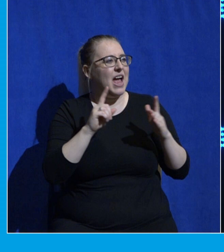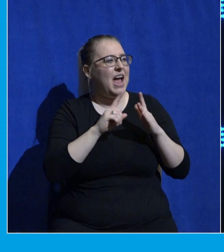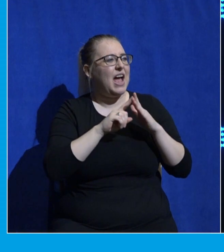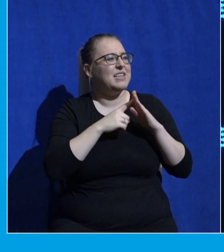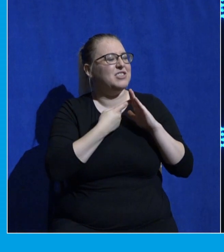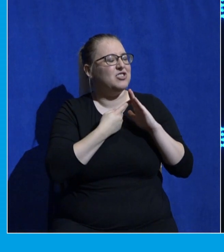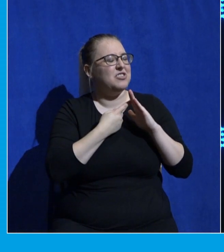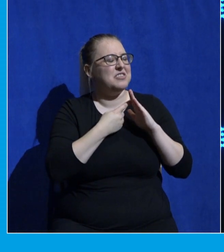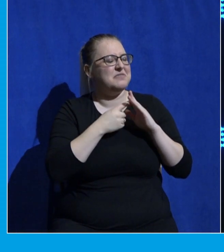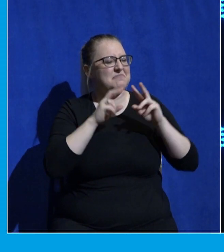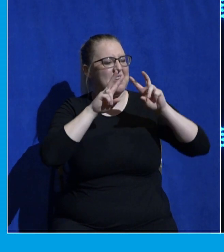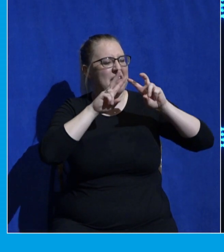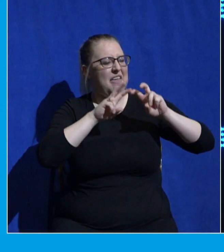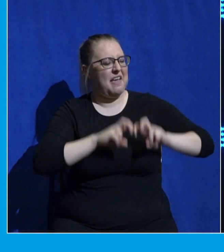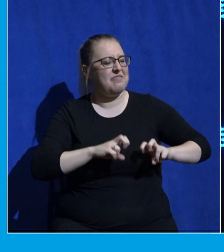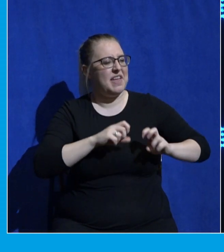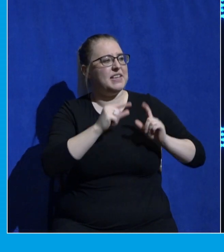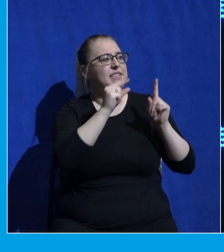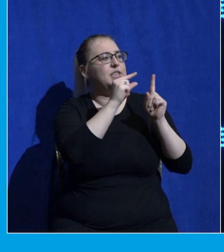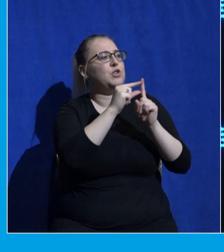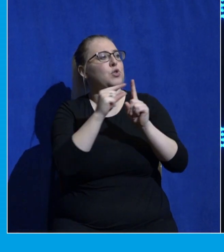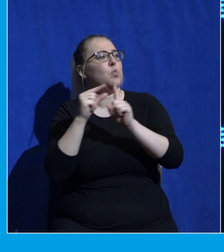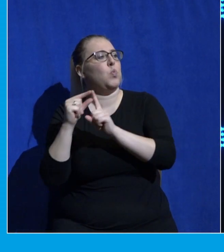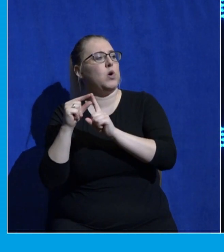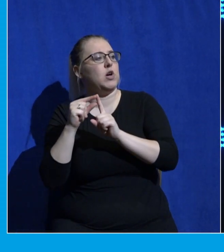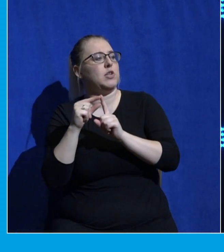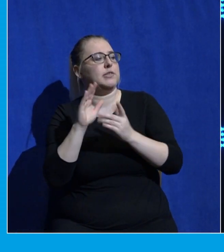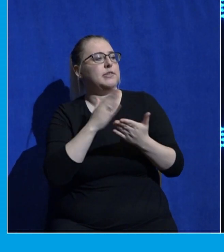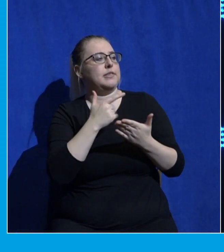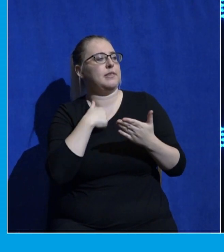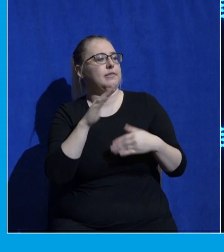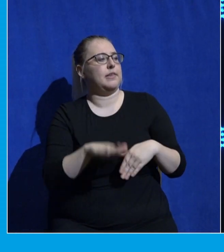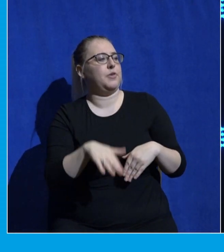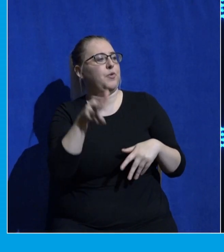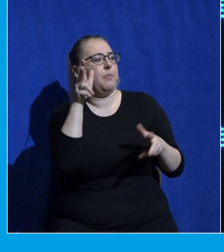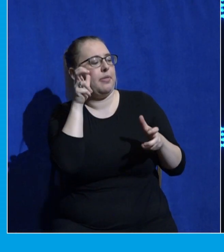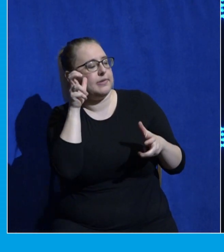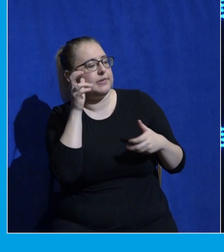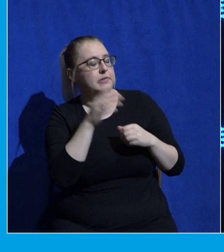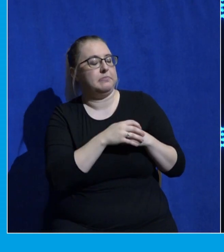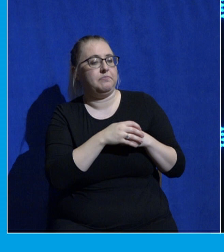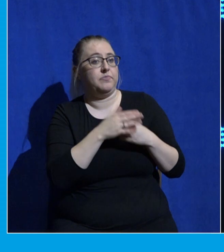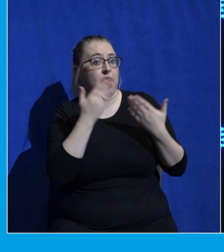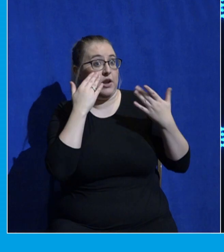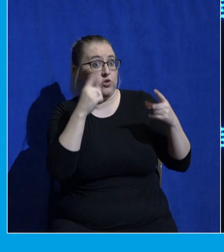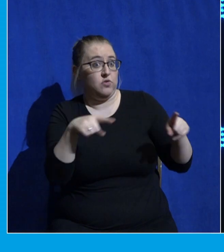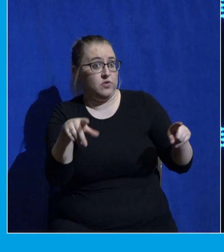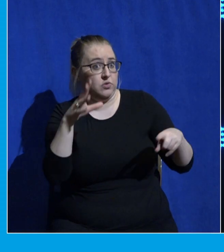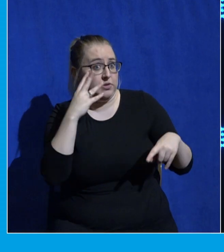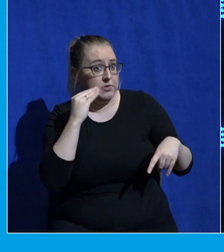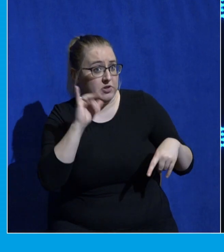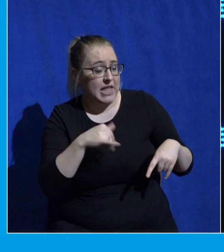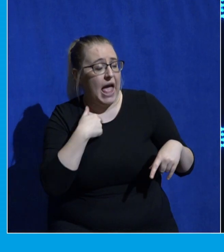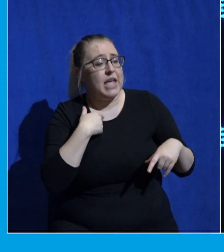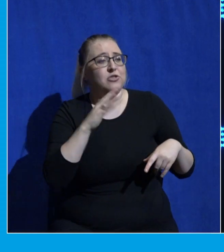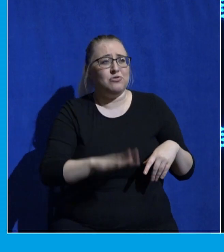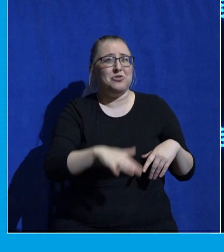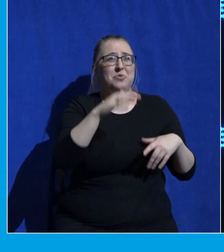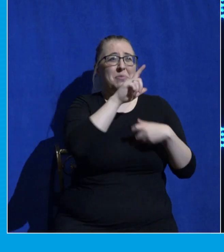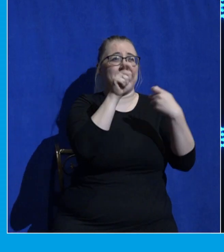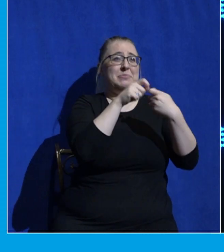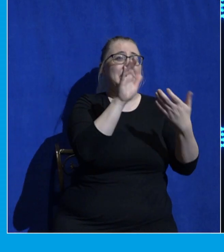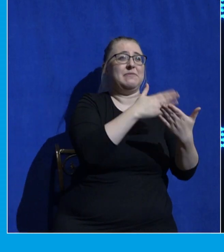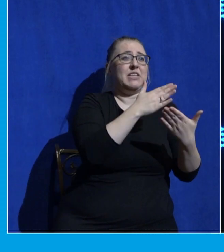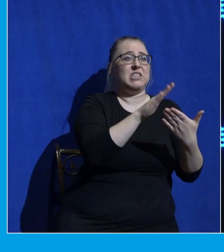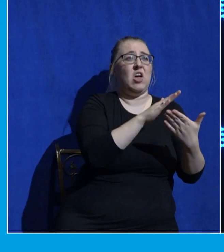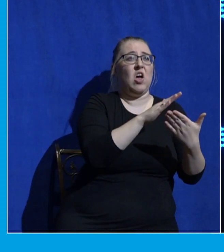lyrics to the songs that I grew up singing. I don't know if you've ever experienced this. Like, you grew up singing certain songs, you get older,